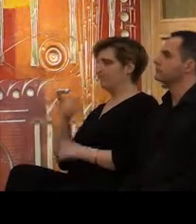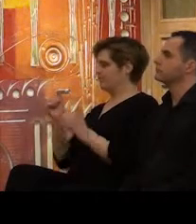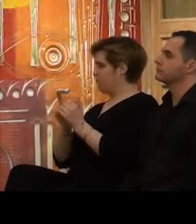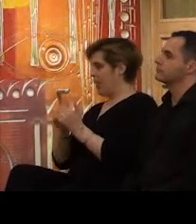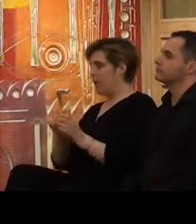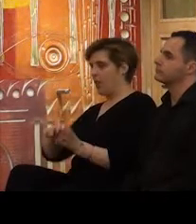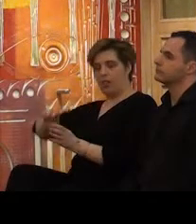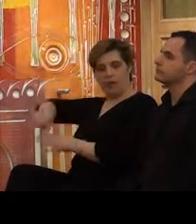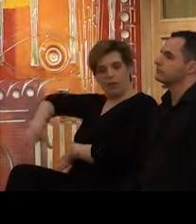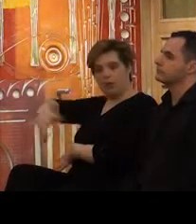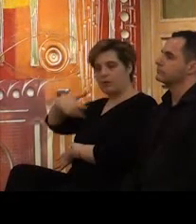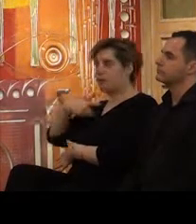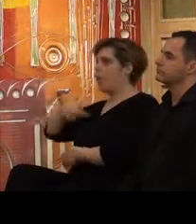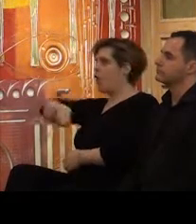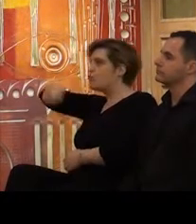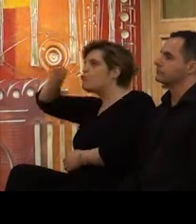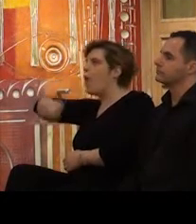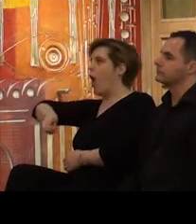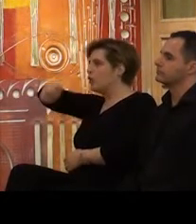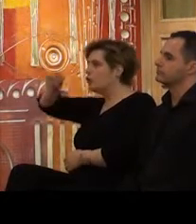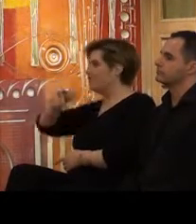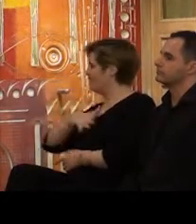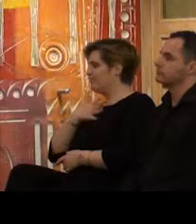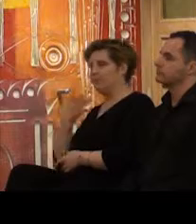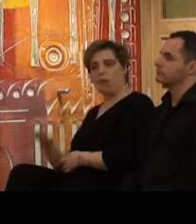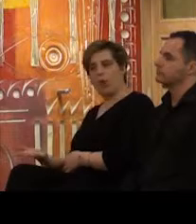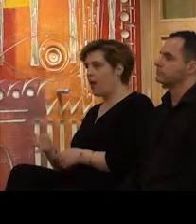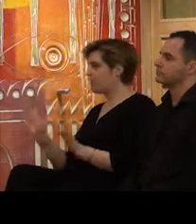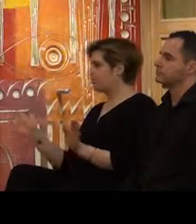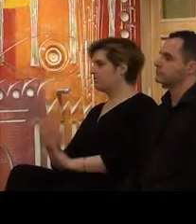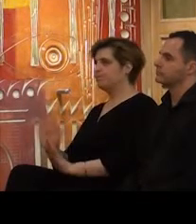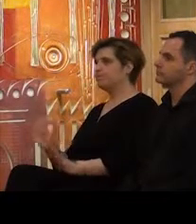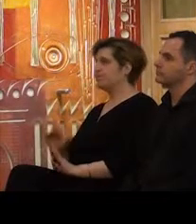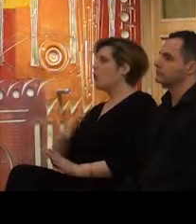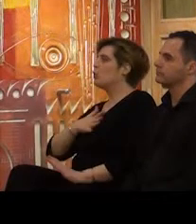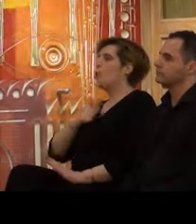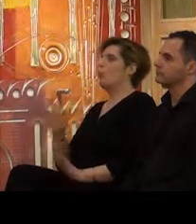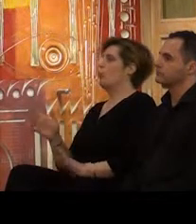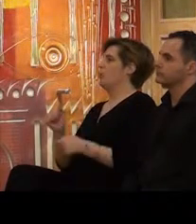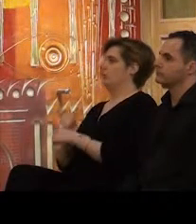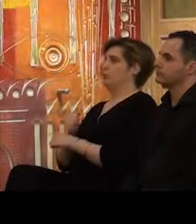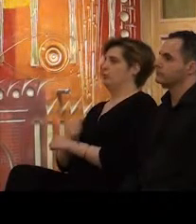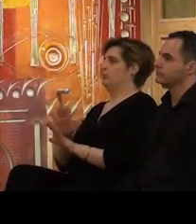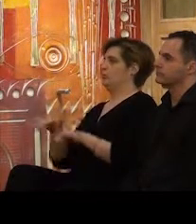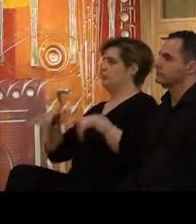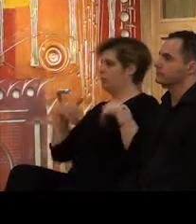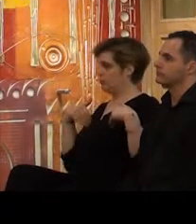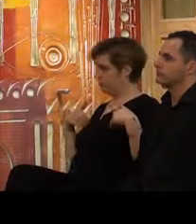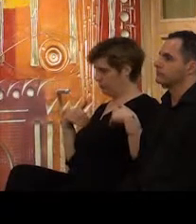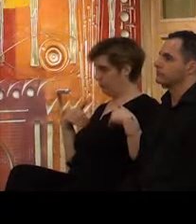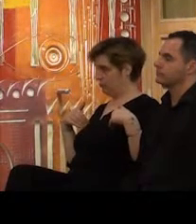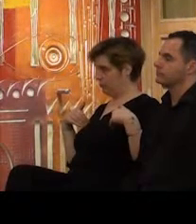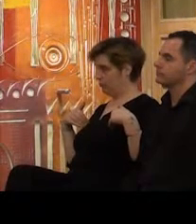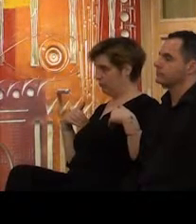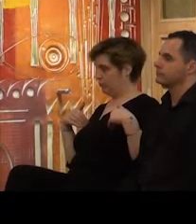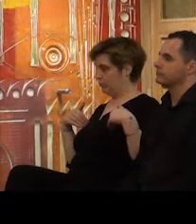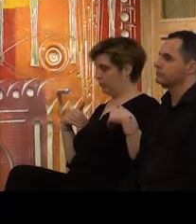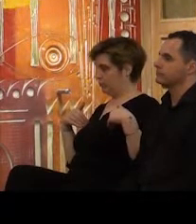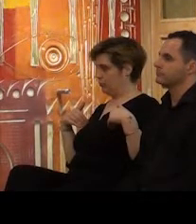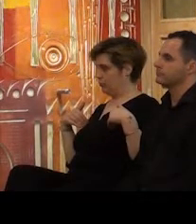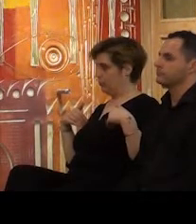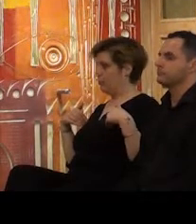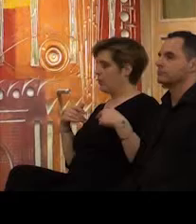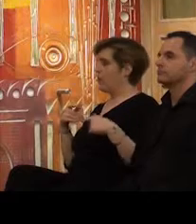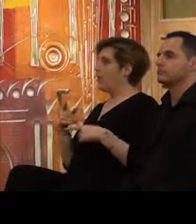pick up a great big brush, wouldn't write in water, wouldn't write in the shaving foam, wouldn't do any kind of mark making whatsoever at all.